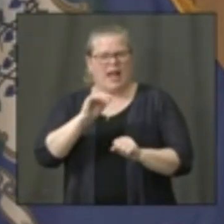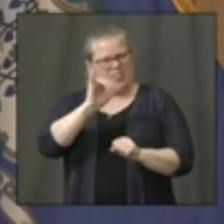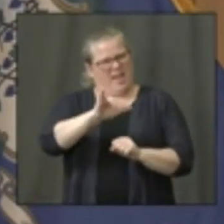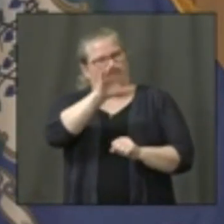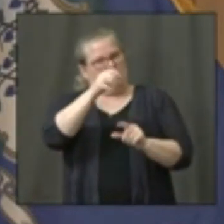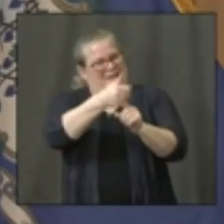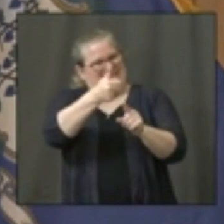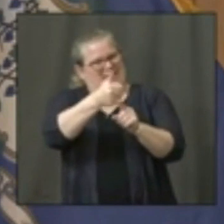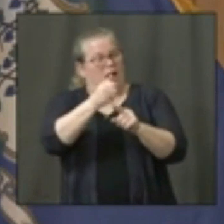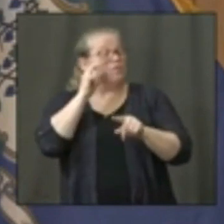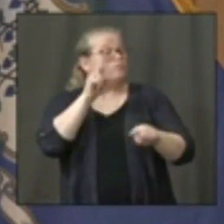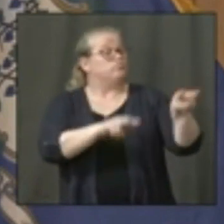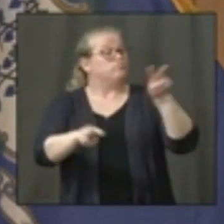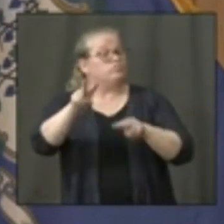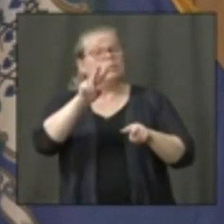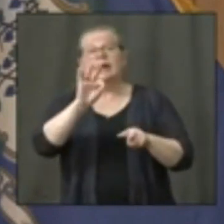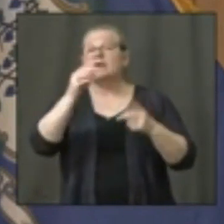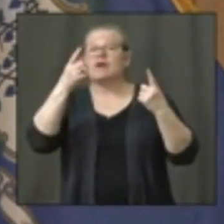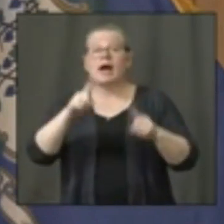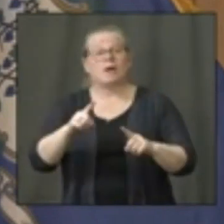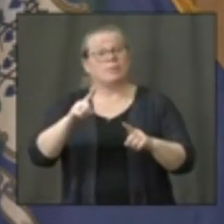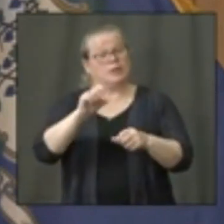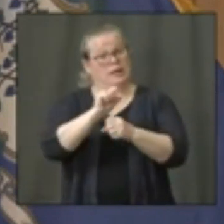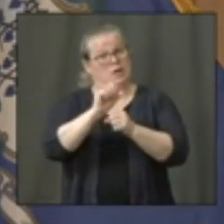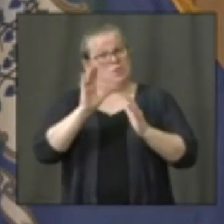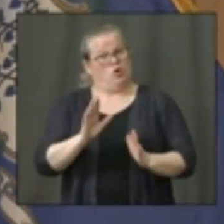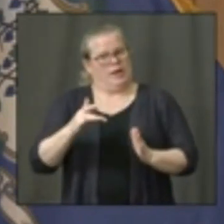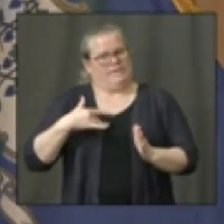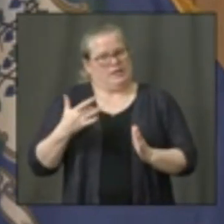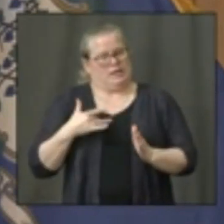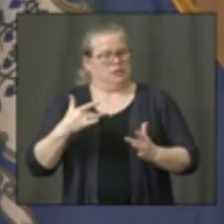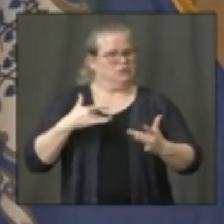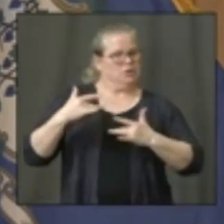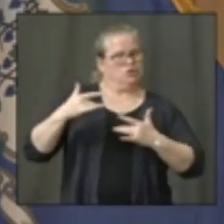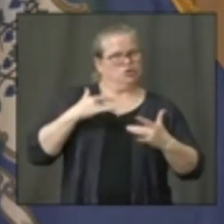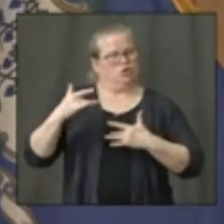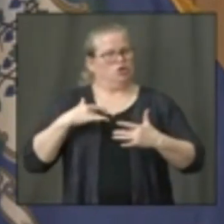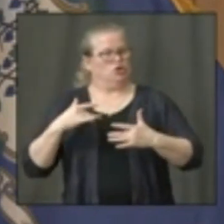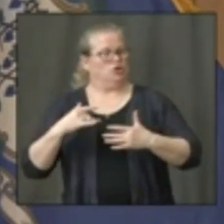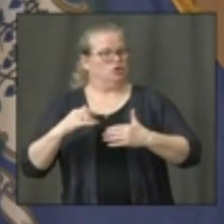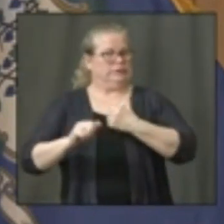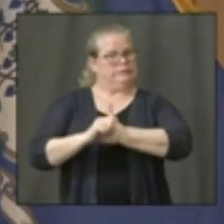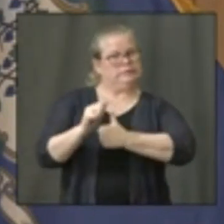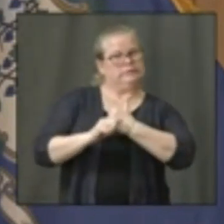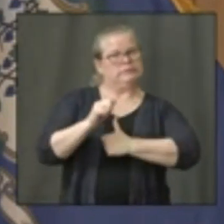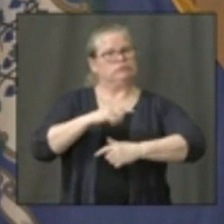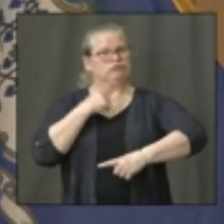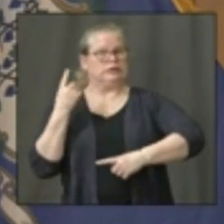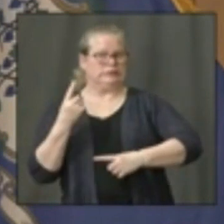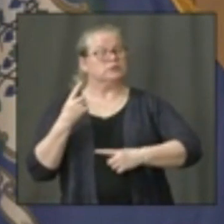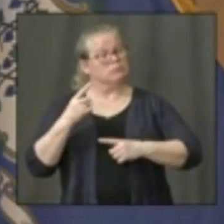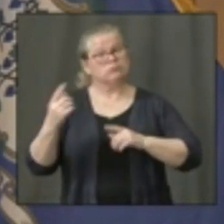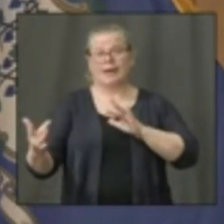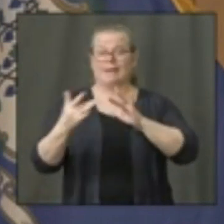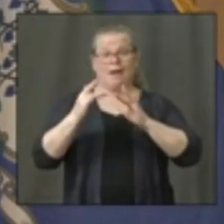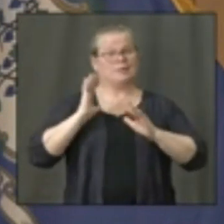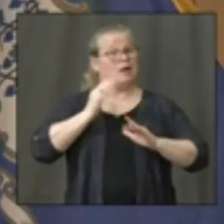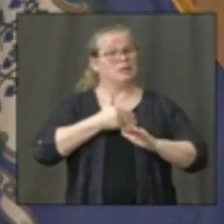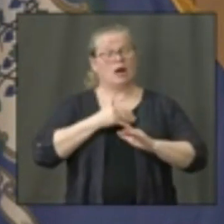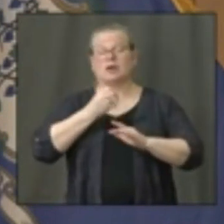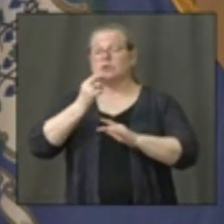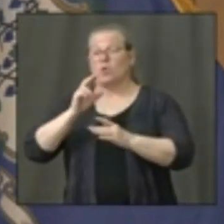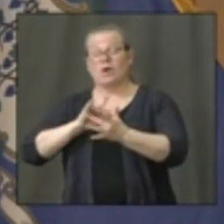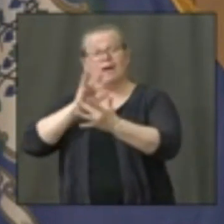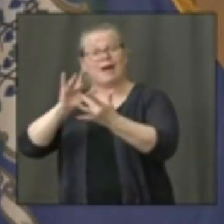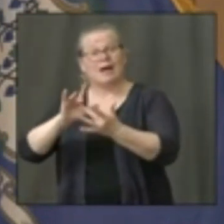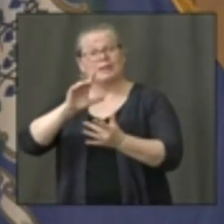they're at some risk, they've been able to reach out and contact us or contact the Department of Labor. And when it comes to